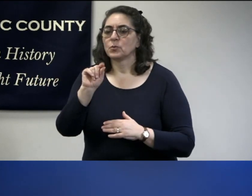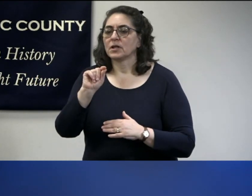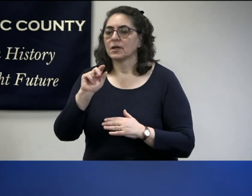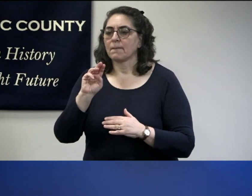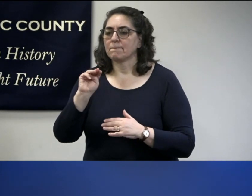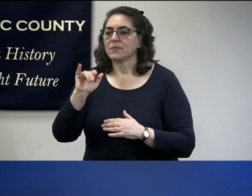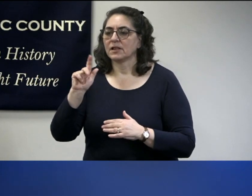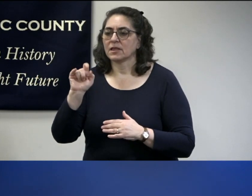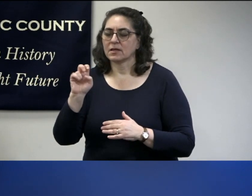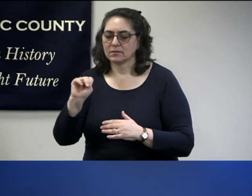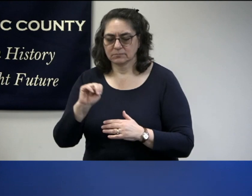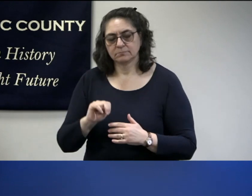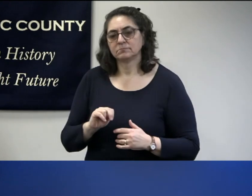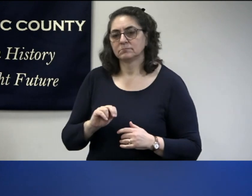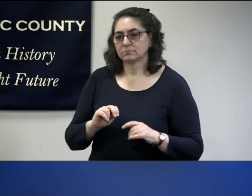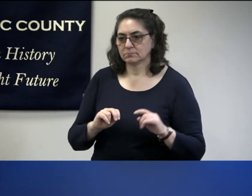second.